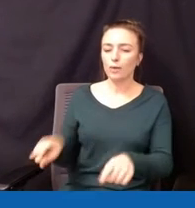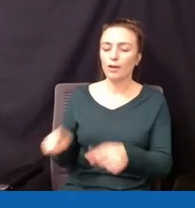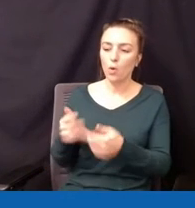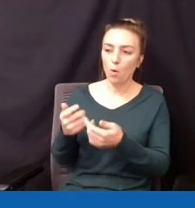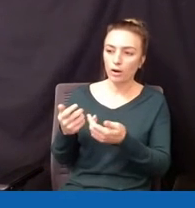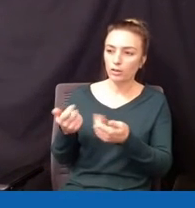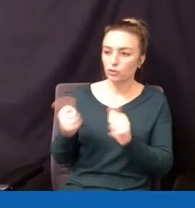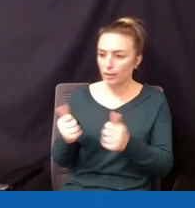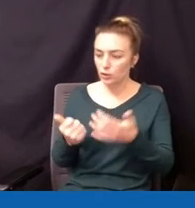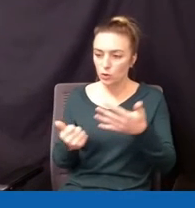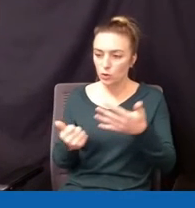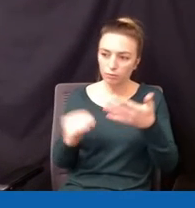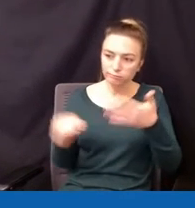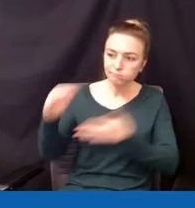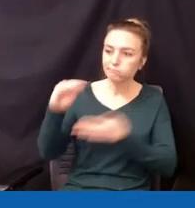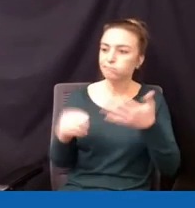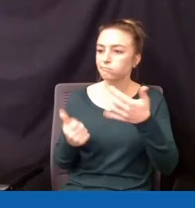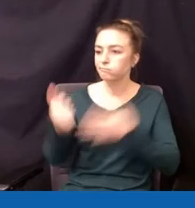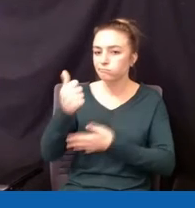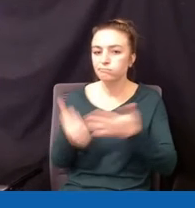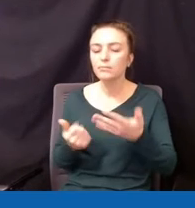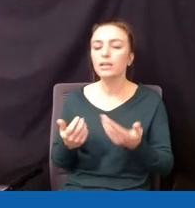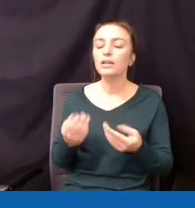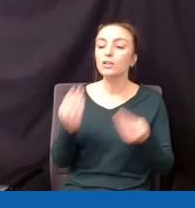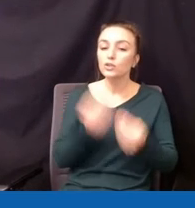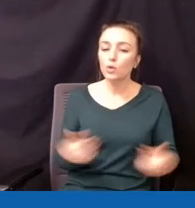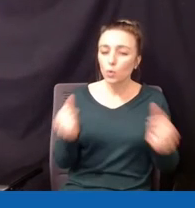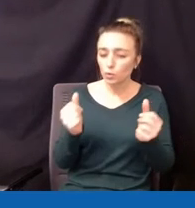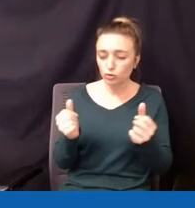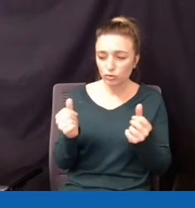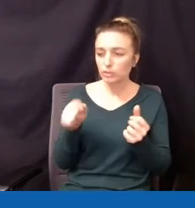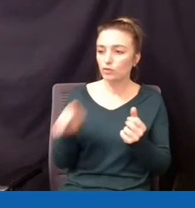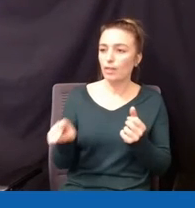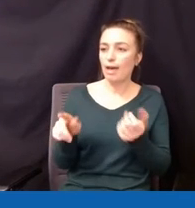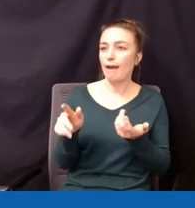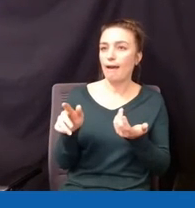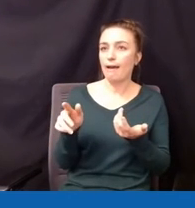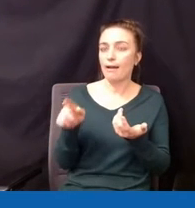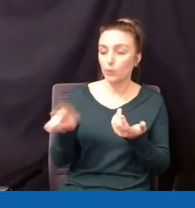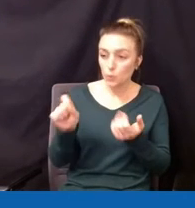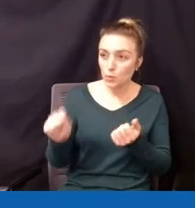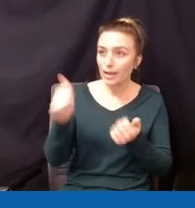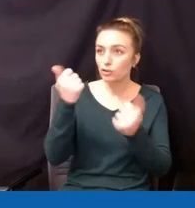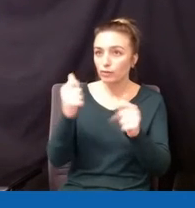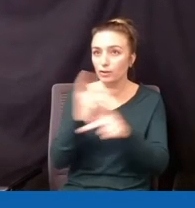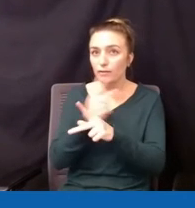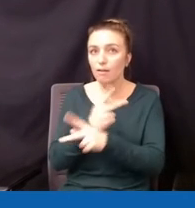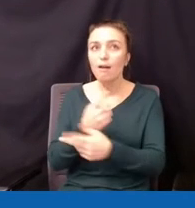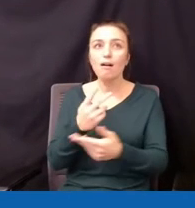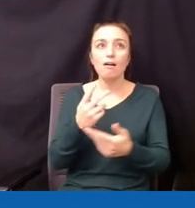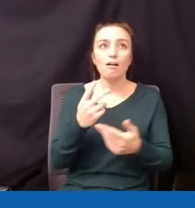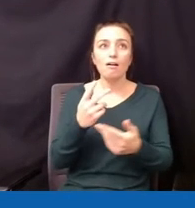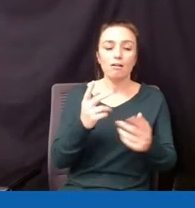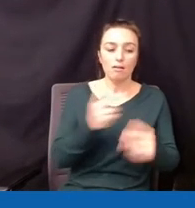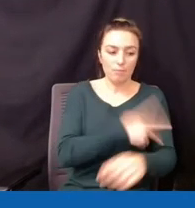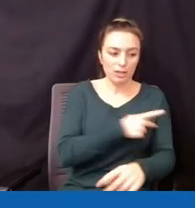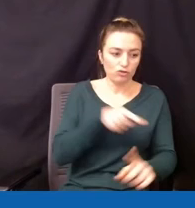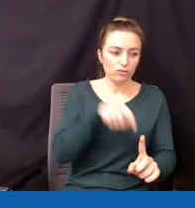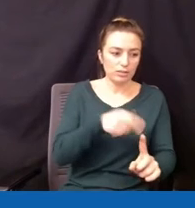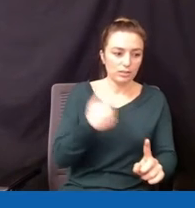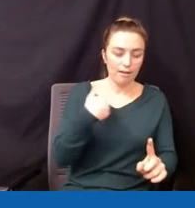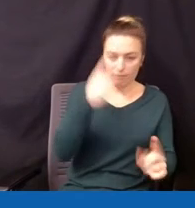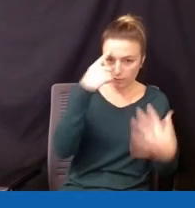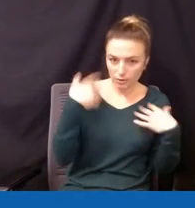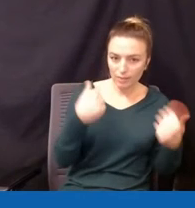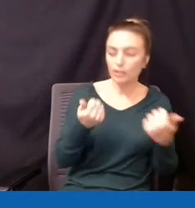that are out there that can work to help those dealing with mental health issues, to destigmatize and to really bring this